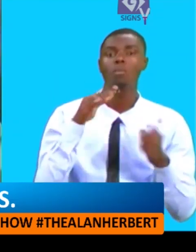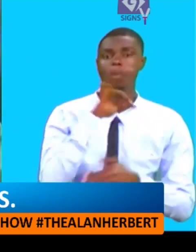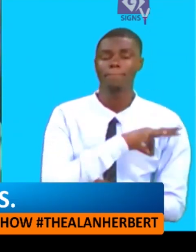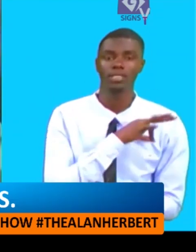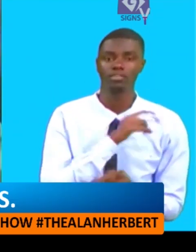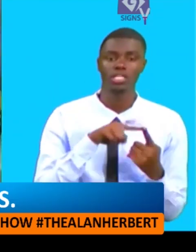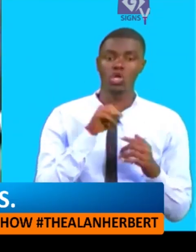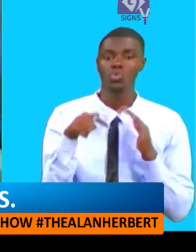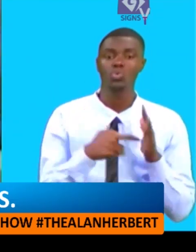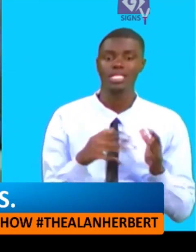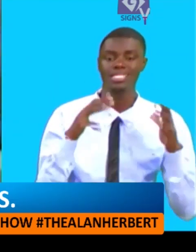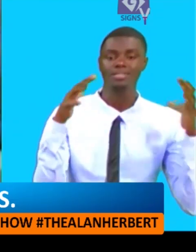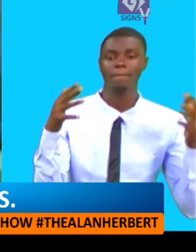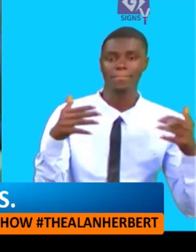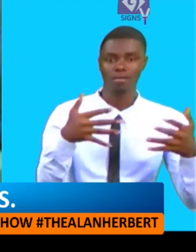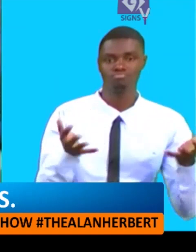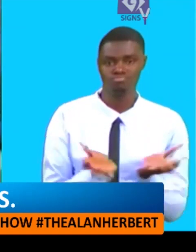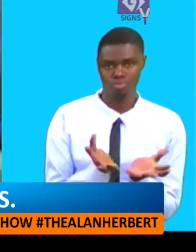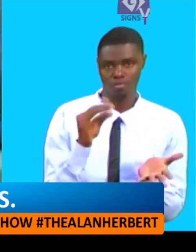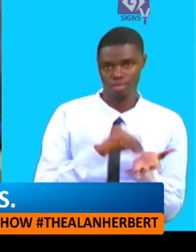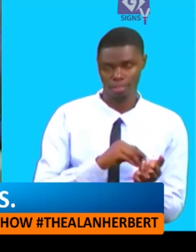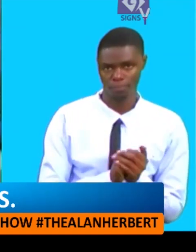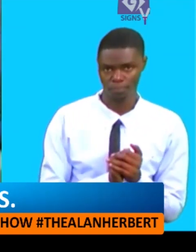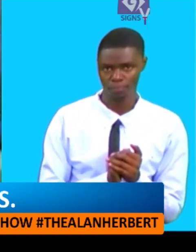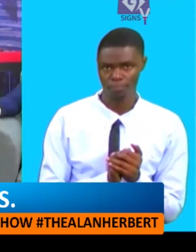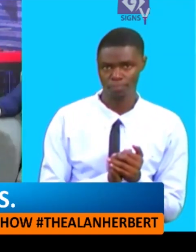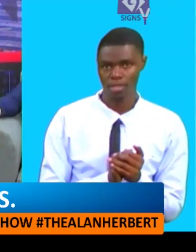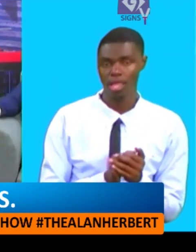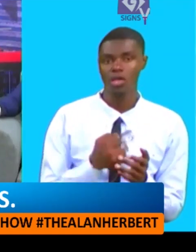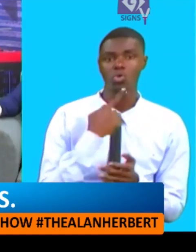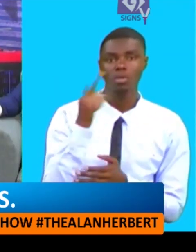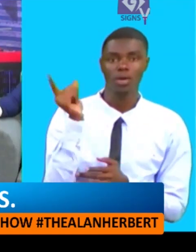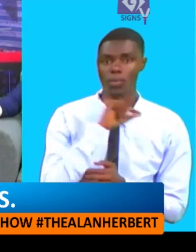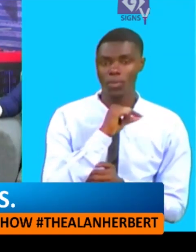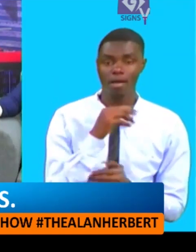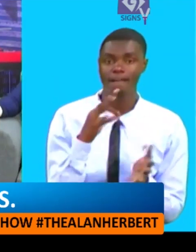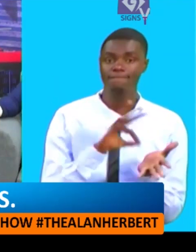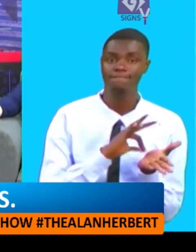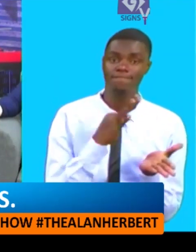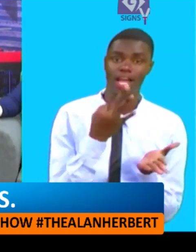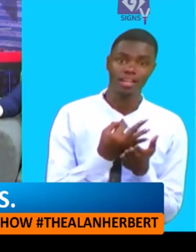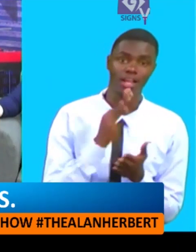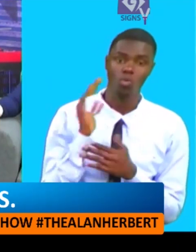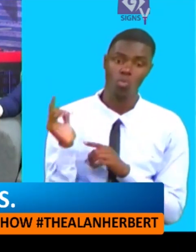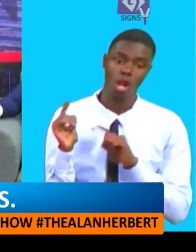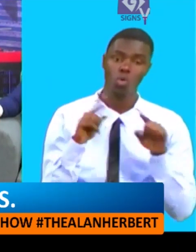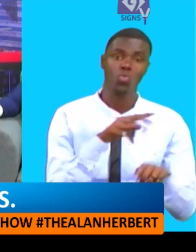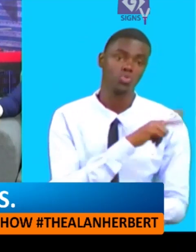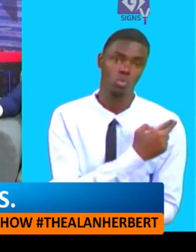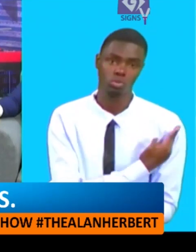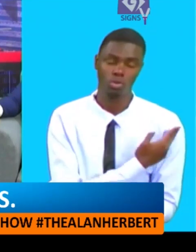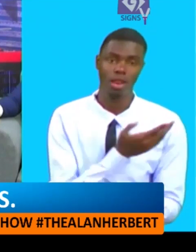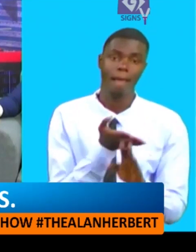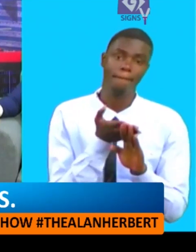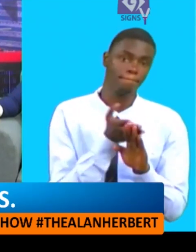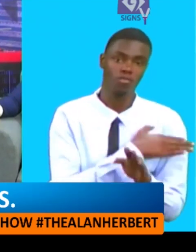benefits to this big pool. Yeah. Interesting. Yeah. And there is something that you mentioned, that funds will go to the facility